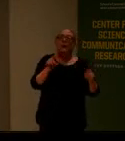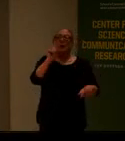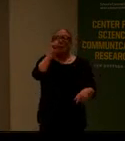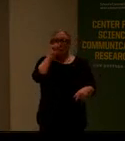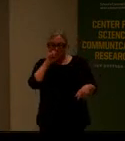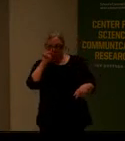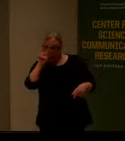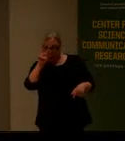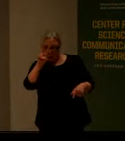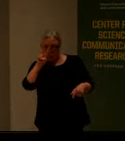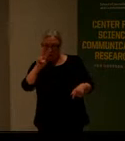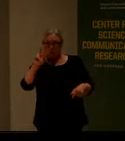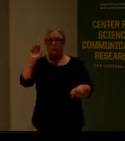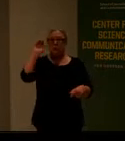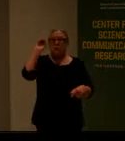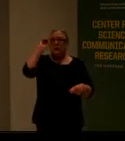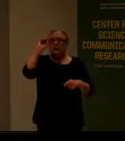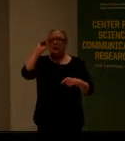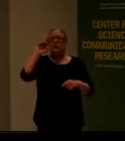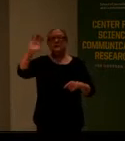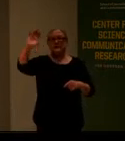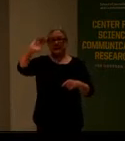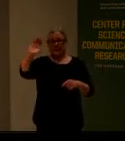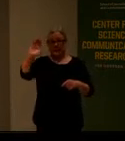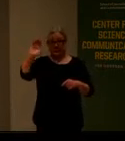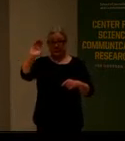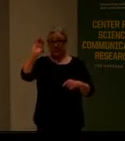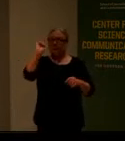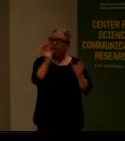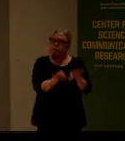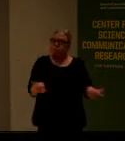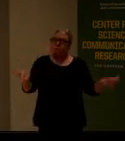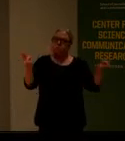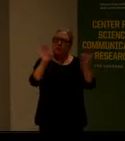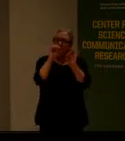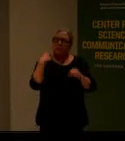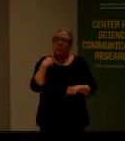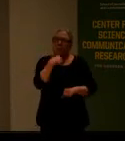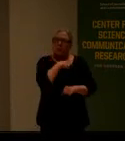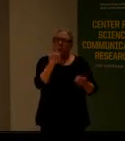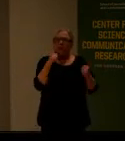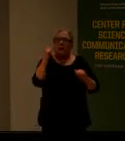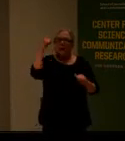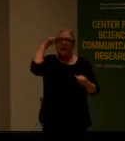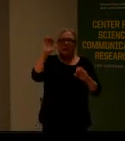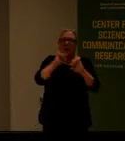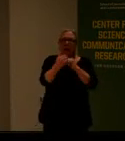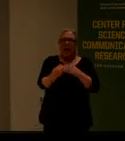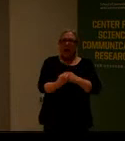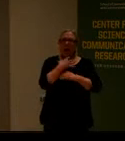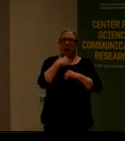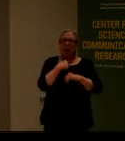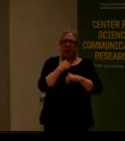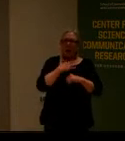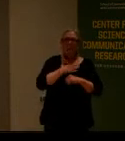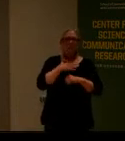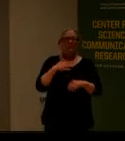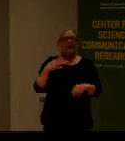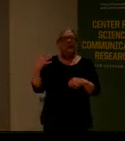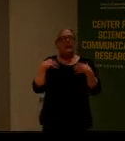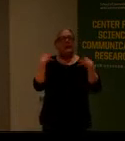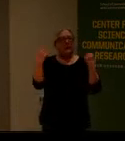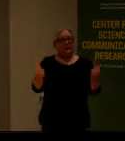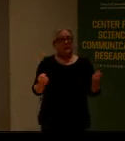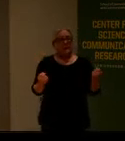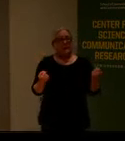1.2 degrees Celsius is vital as we try to personalize this for what it means for our health, because there